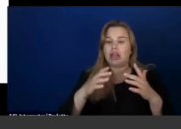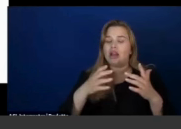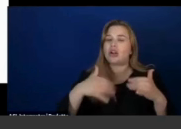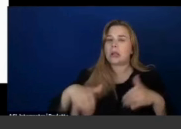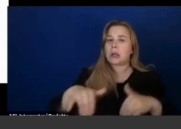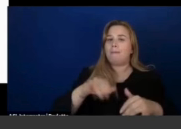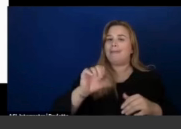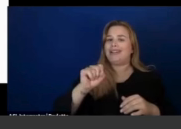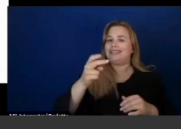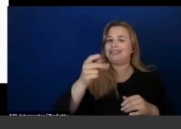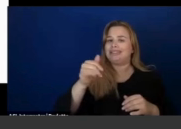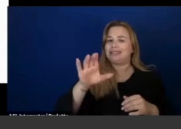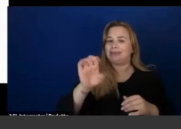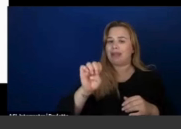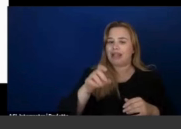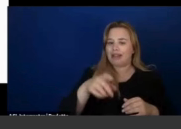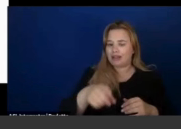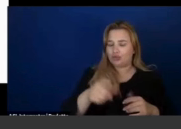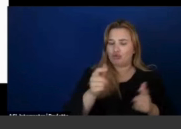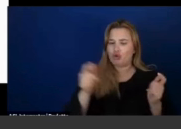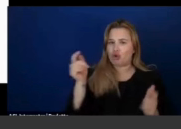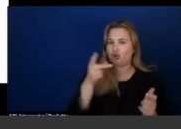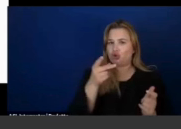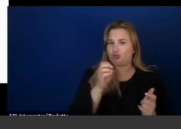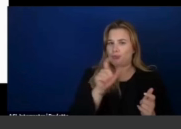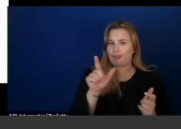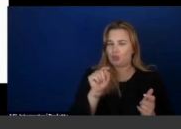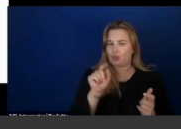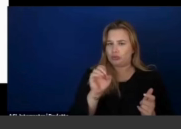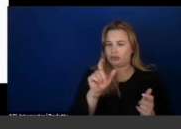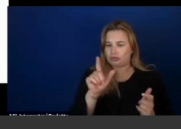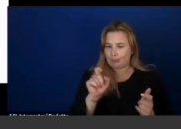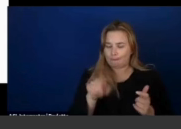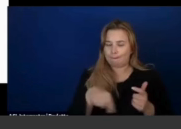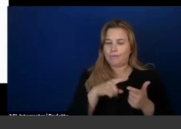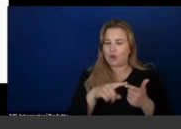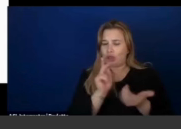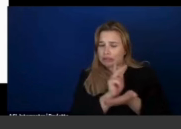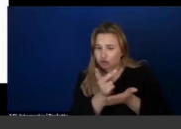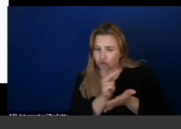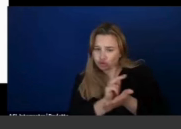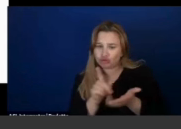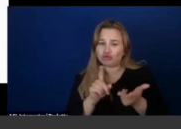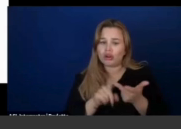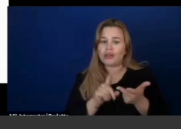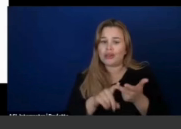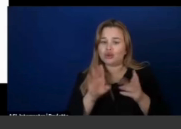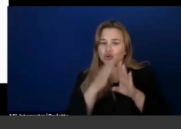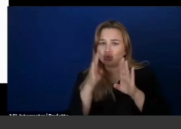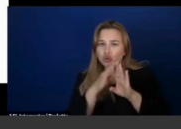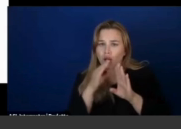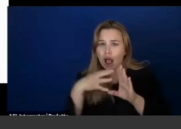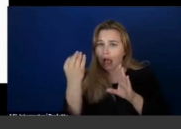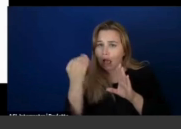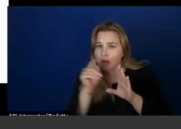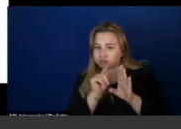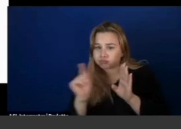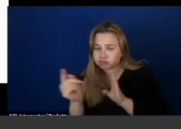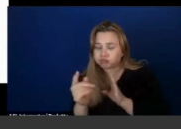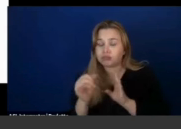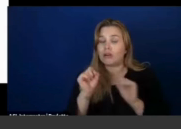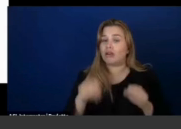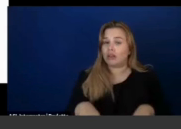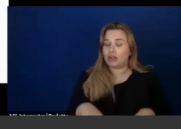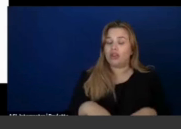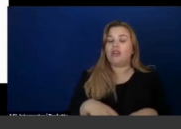space with a large pool table, a bar, a kitchen, and a door to the exterior. You'll notice